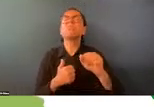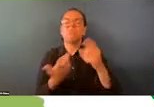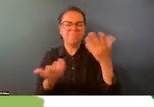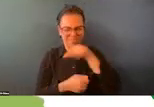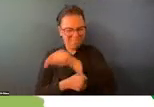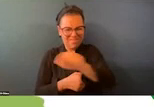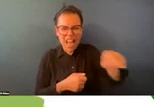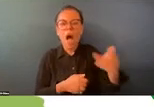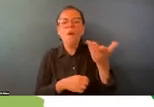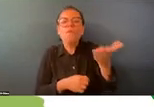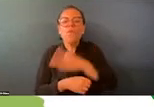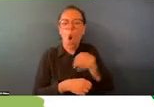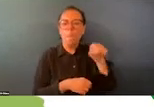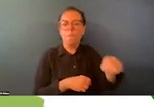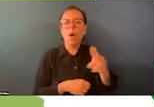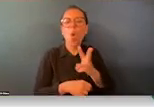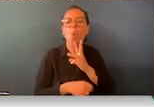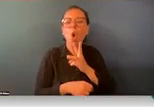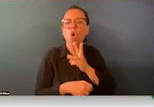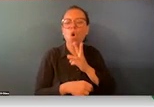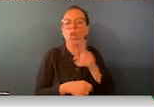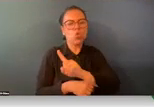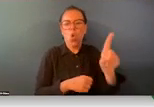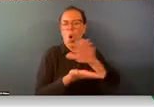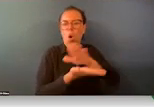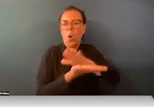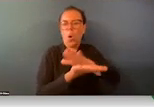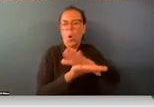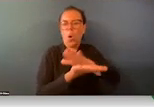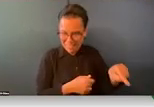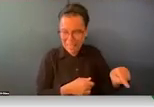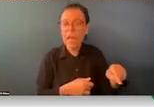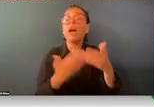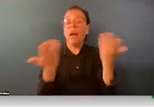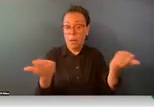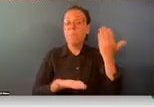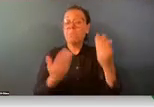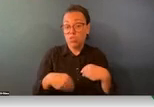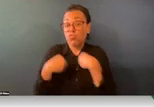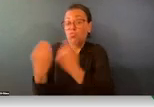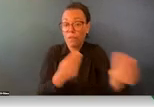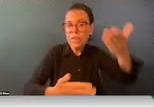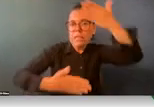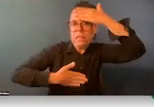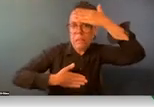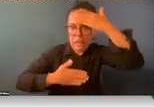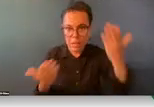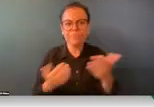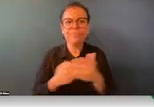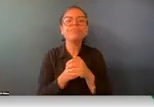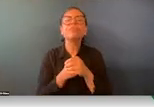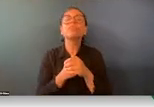slide, please. Tajik women face many challenges, including unpaid work, climate change, and